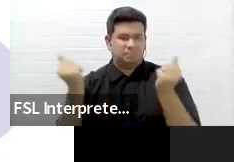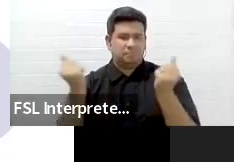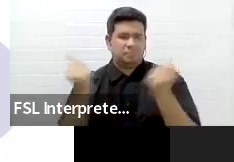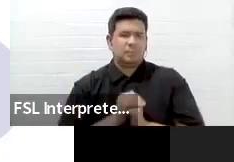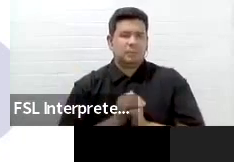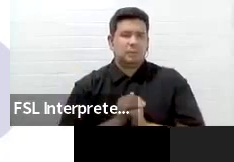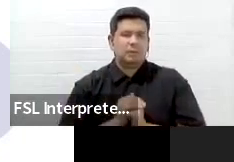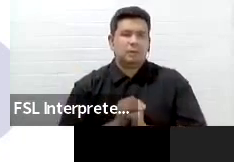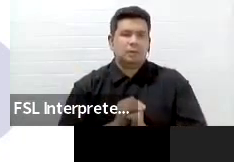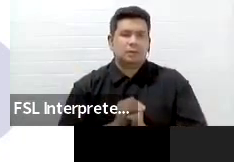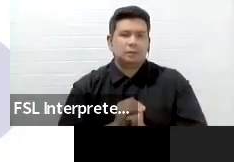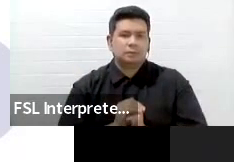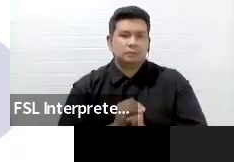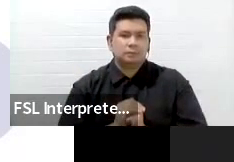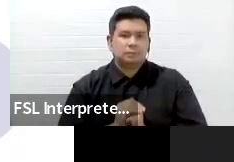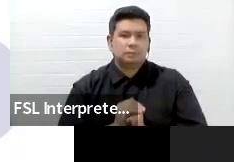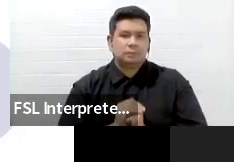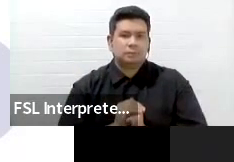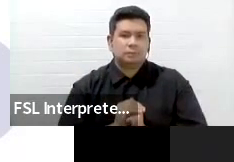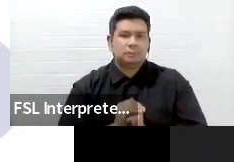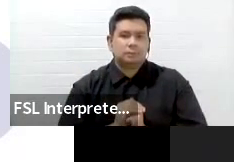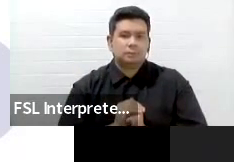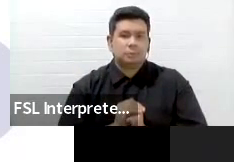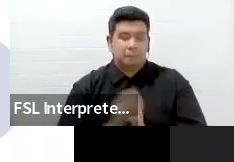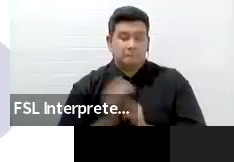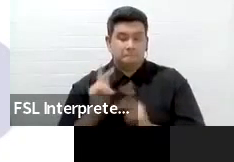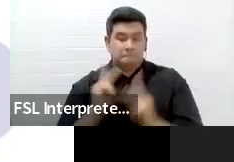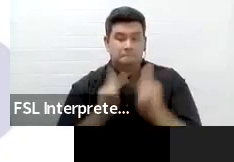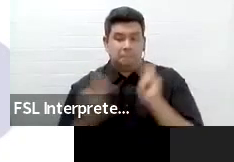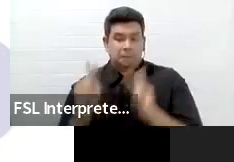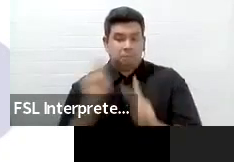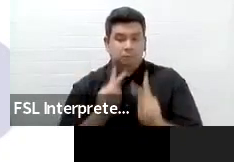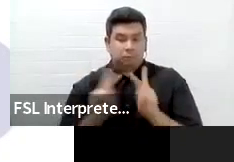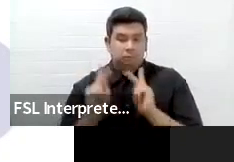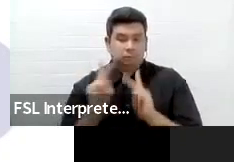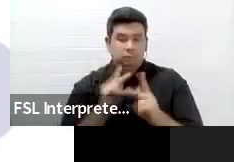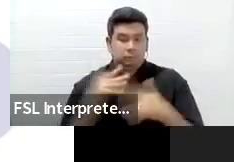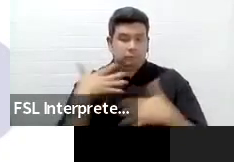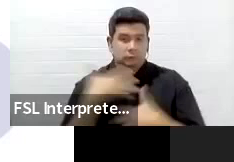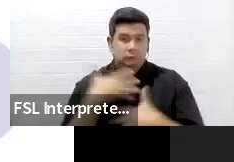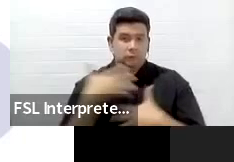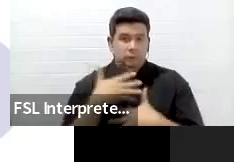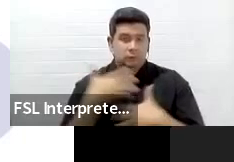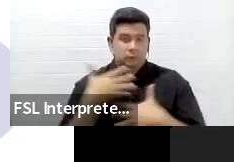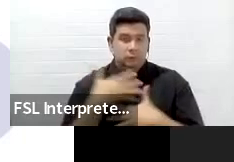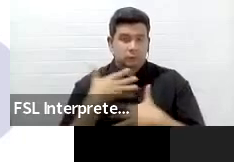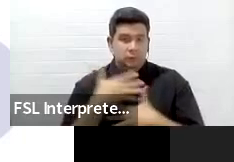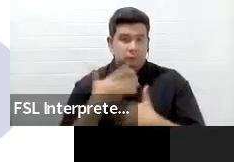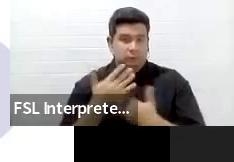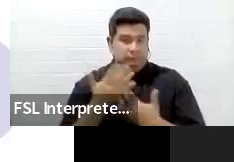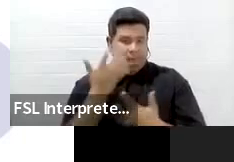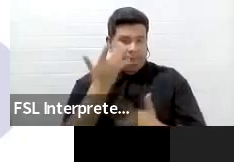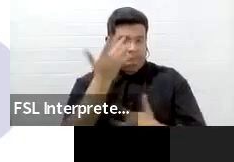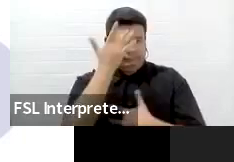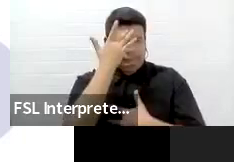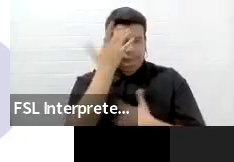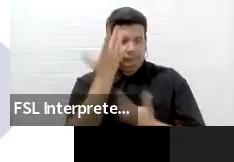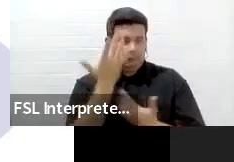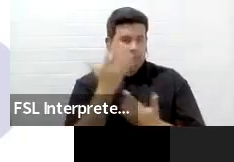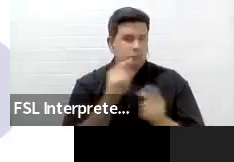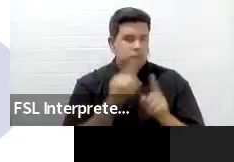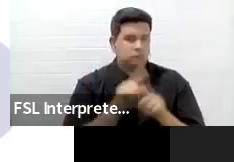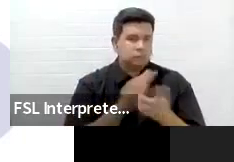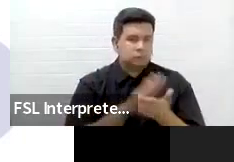It's as if the people were more fearful not only of the pandemic, but also of the sanitary guards,